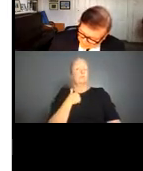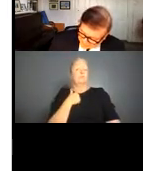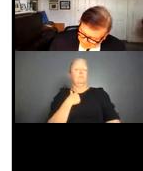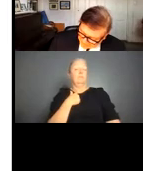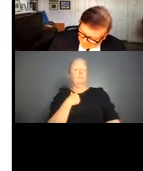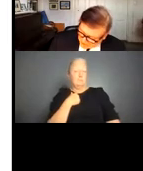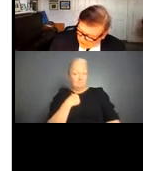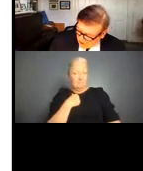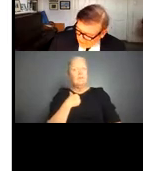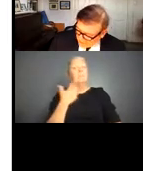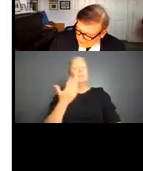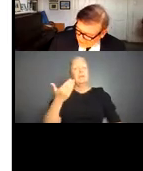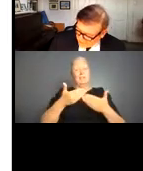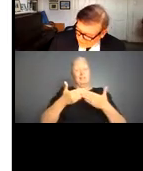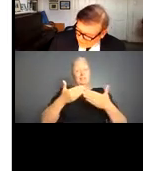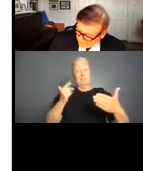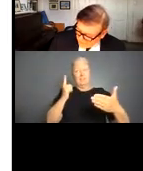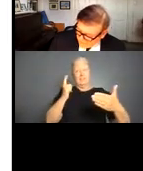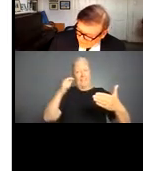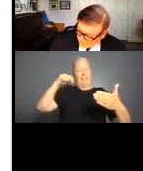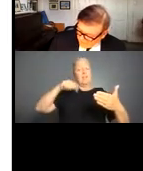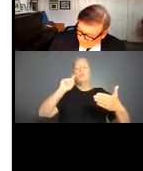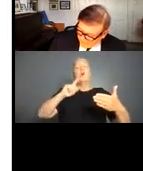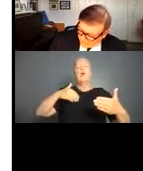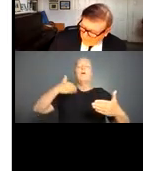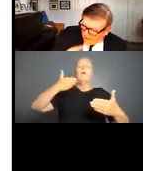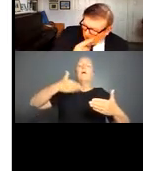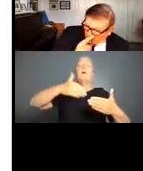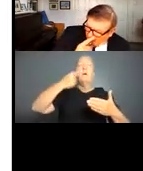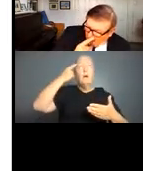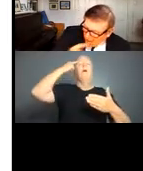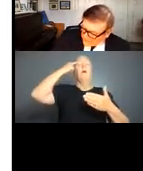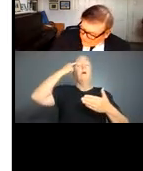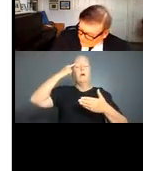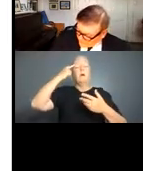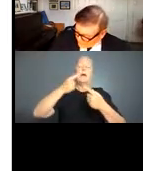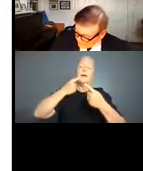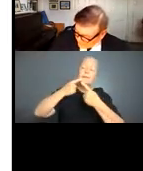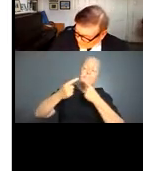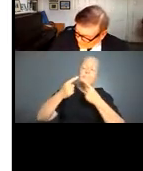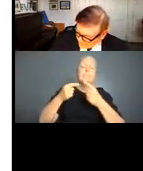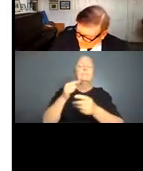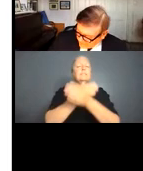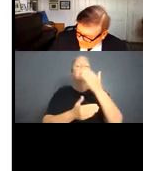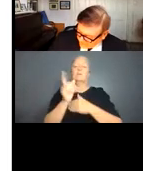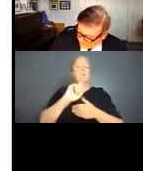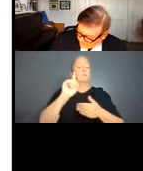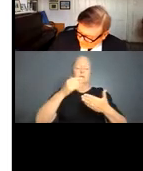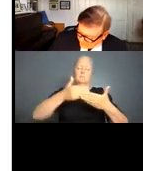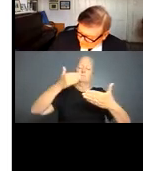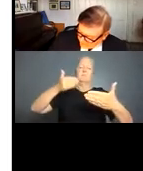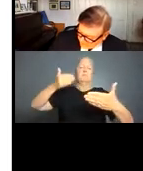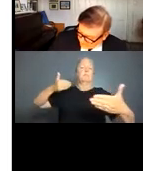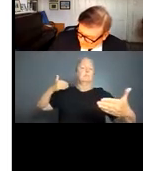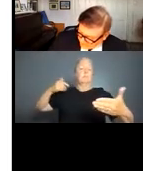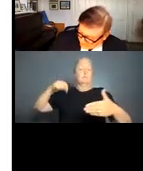the beginning, but we still faced some of the same issues that people here have mentioned, for example, or that Richard